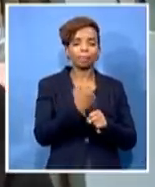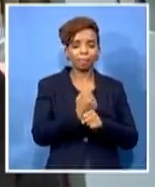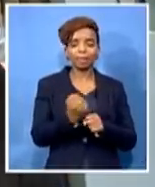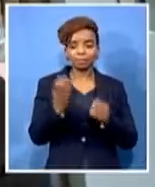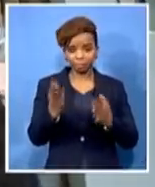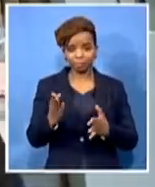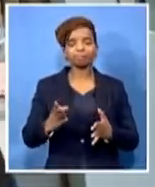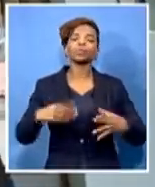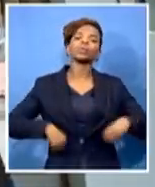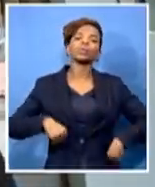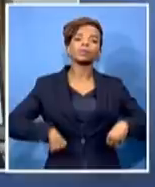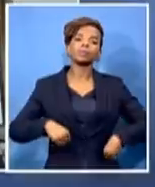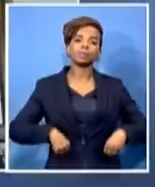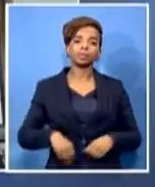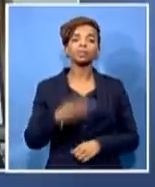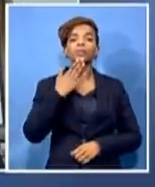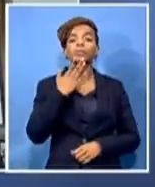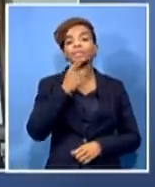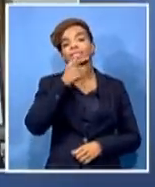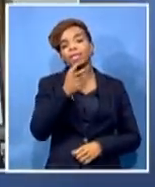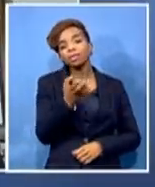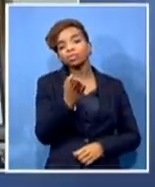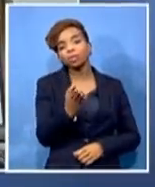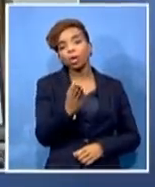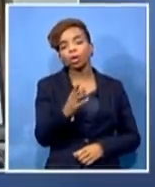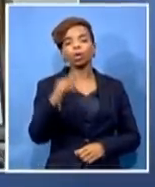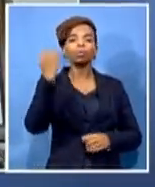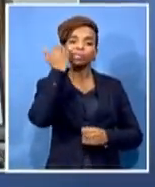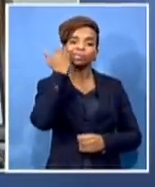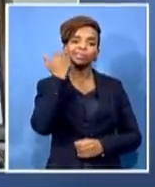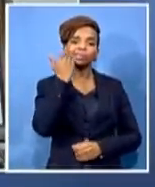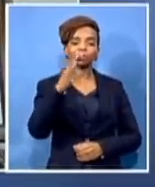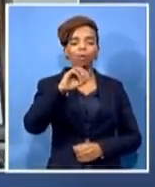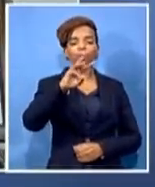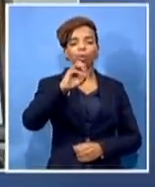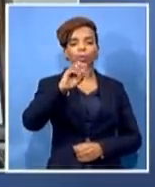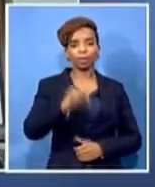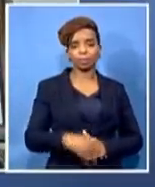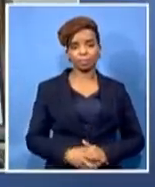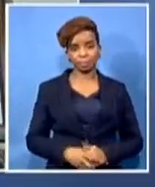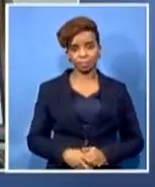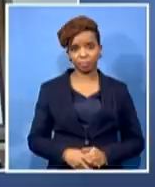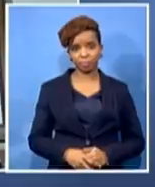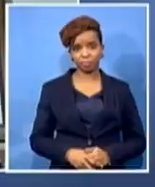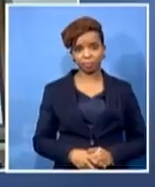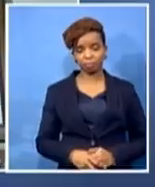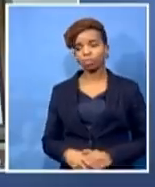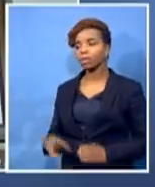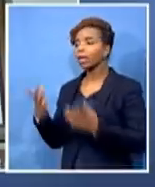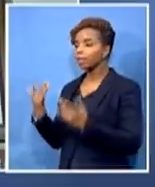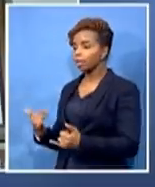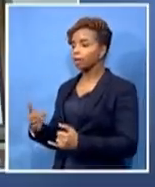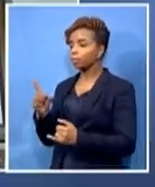Yeah. Prof, let's go back and unpack the speech, the launch speech itself. He touched on really